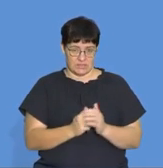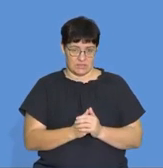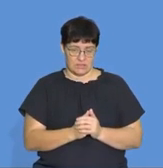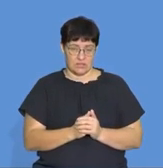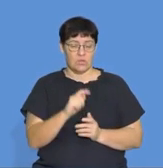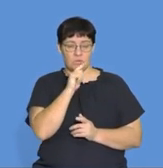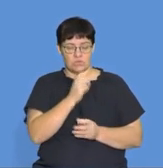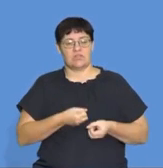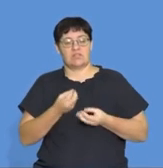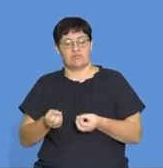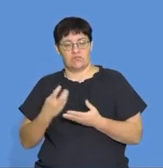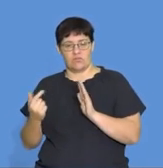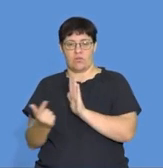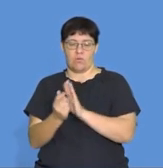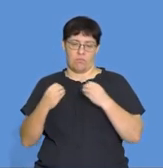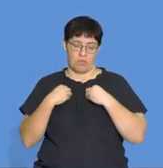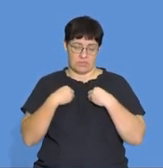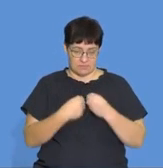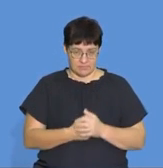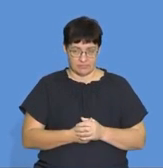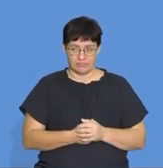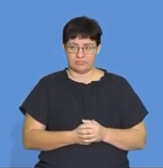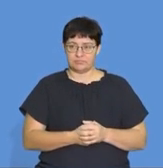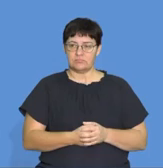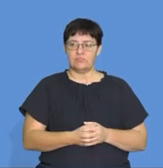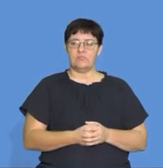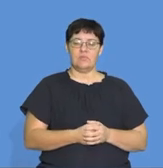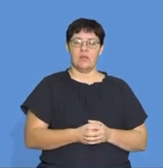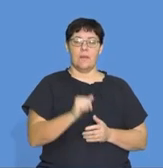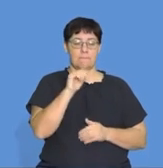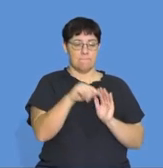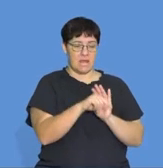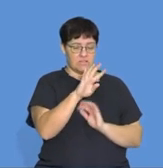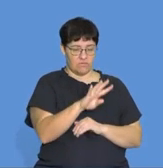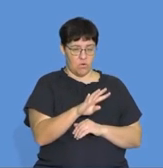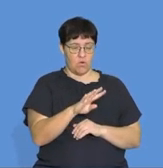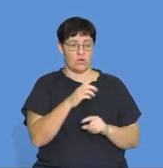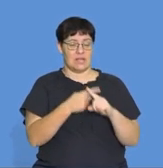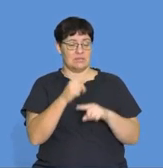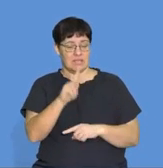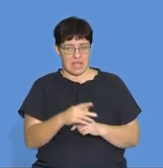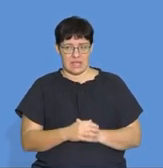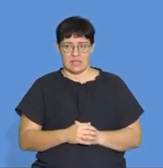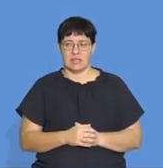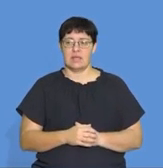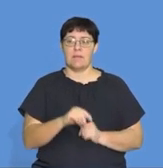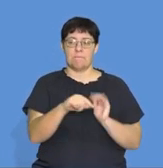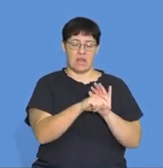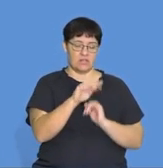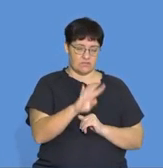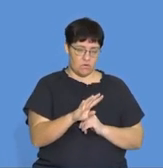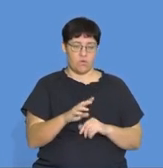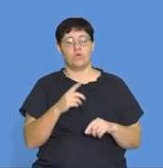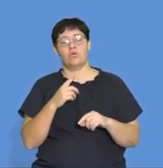the distributive property. So minus 4 multiplied by k, minus 4 multiplied by